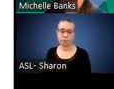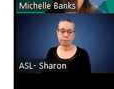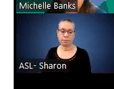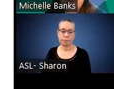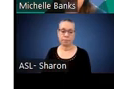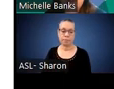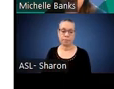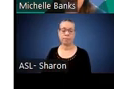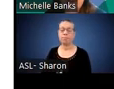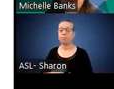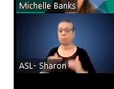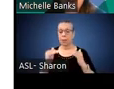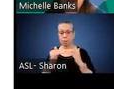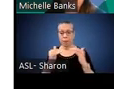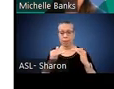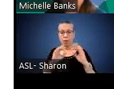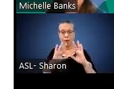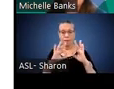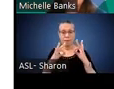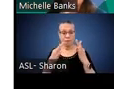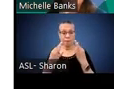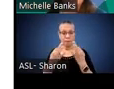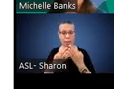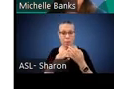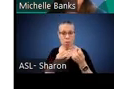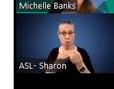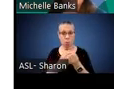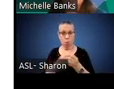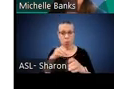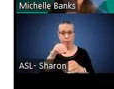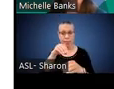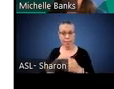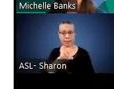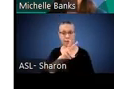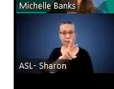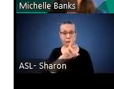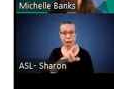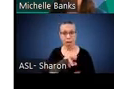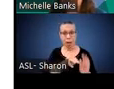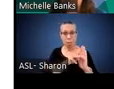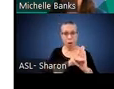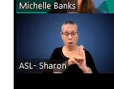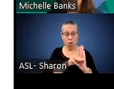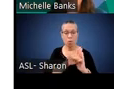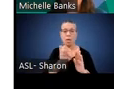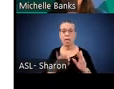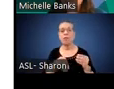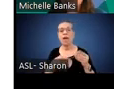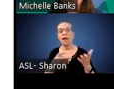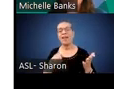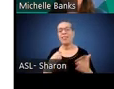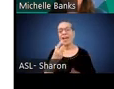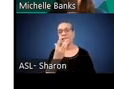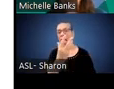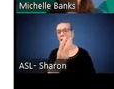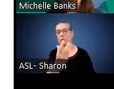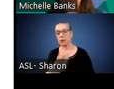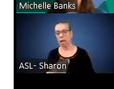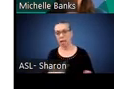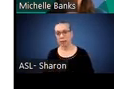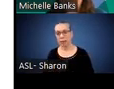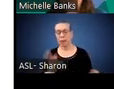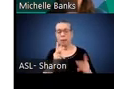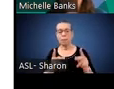Peer and family support in general vocational rehabilitation, if provided, that's externally sourced. So folks are